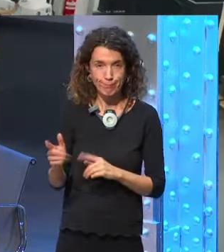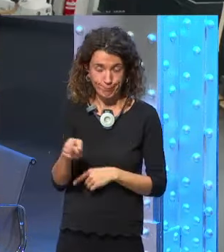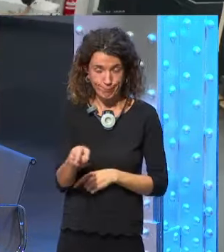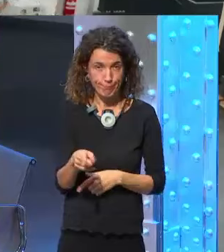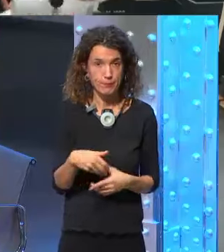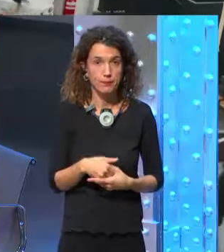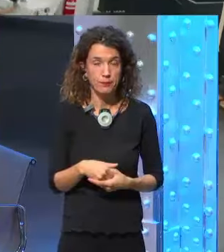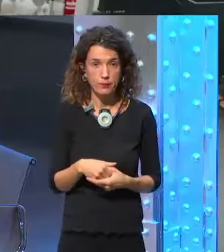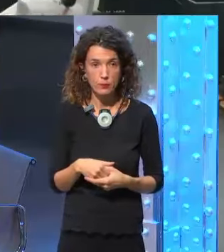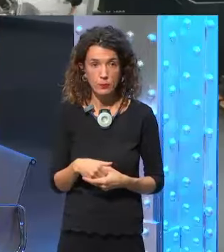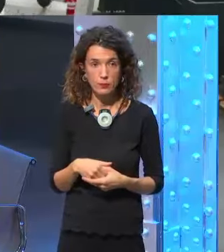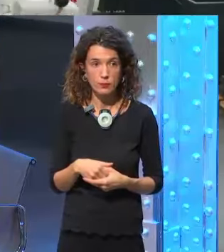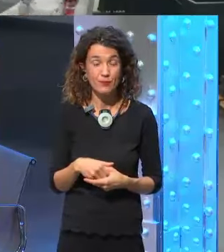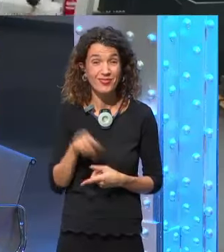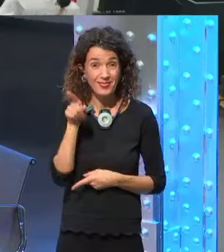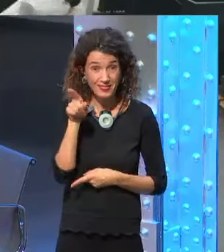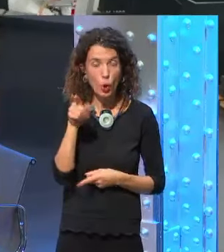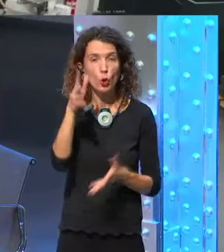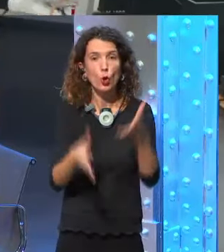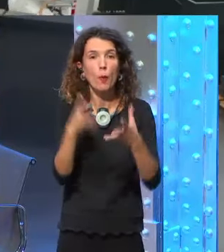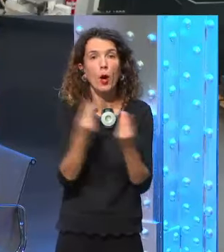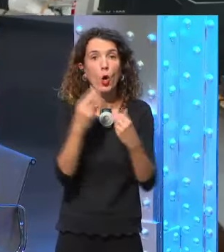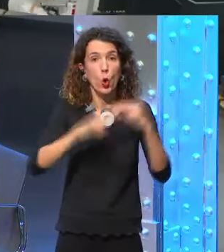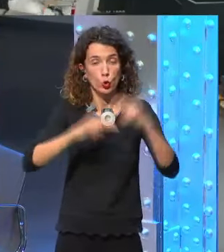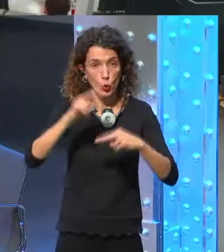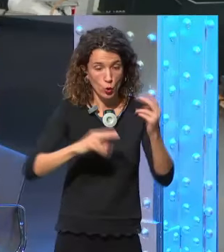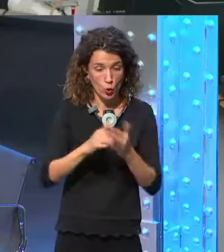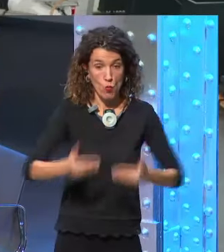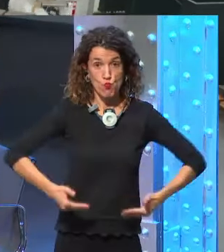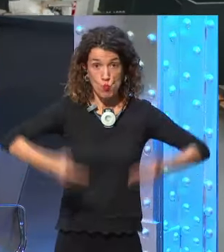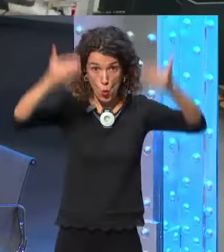And here we see the robot building this wall, and now you can think, well,